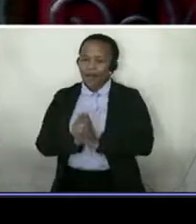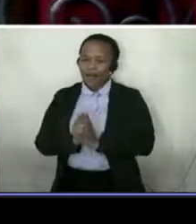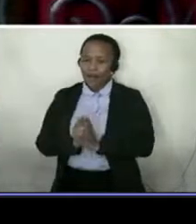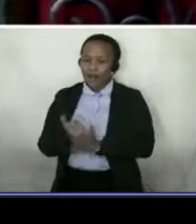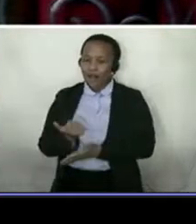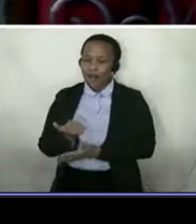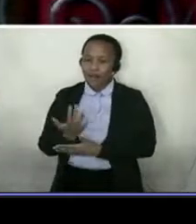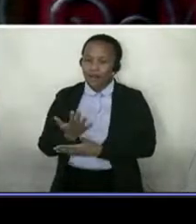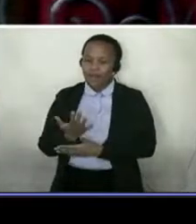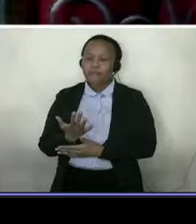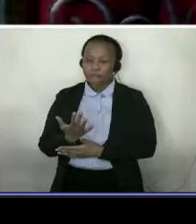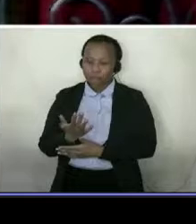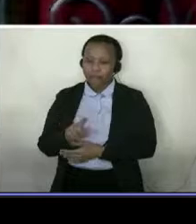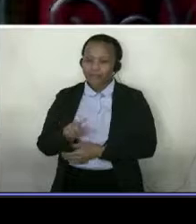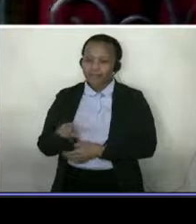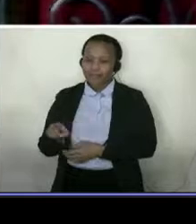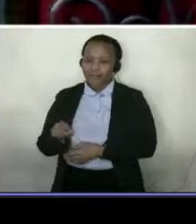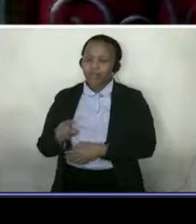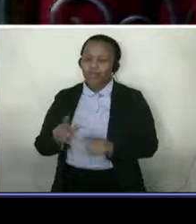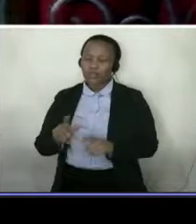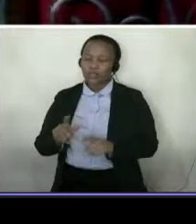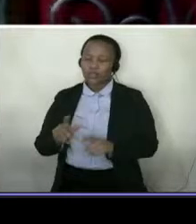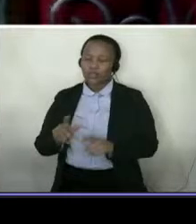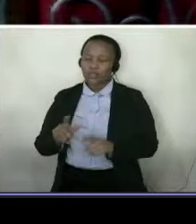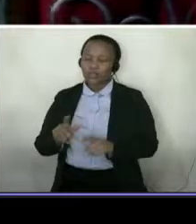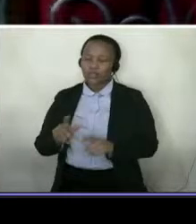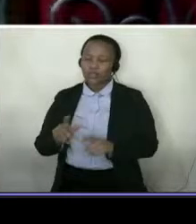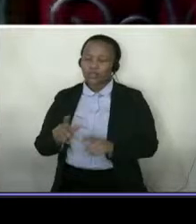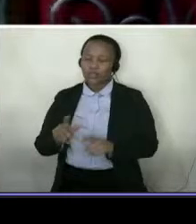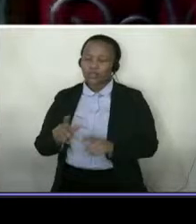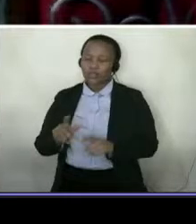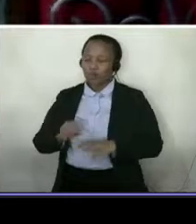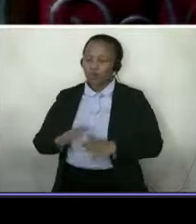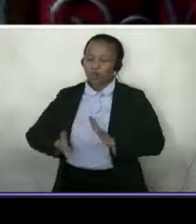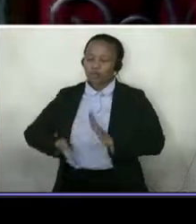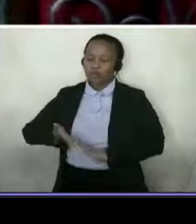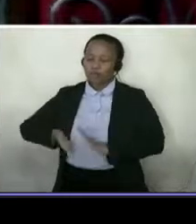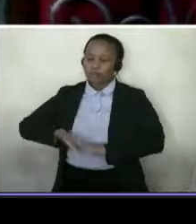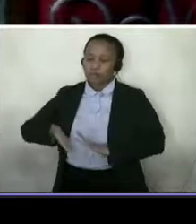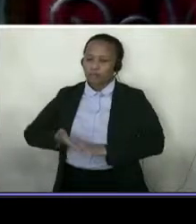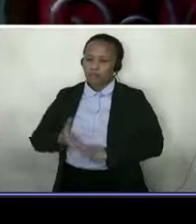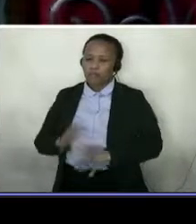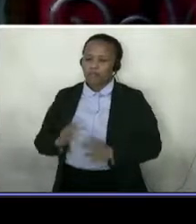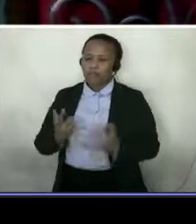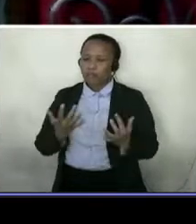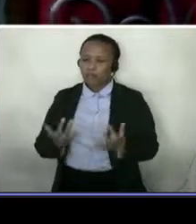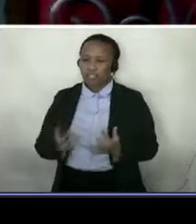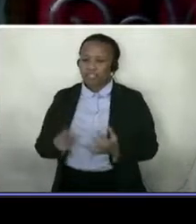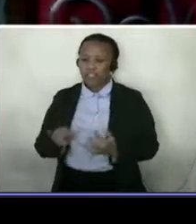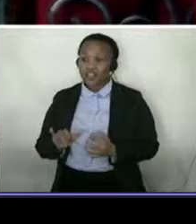course, create a major risk on the operational budget if not properly allocated.